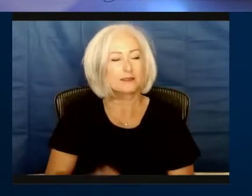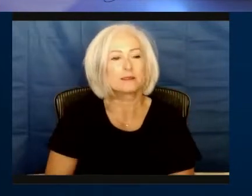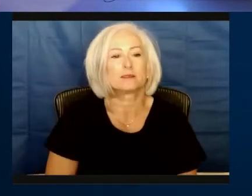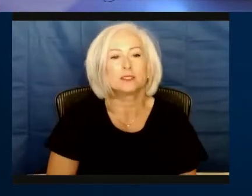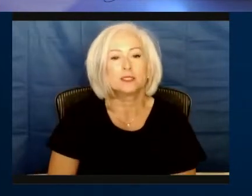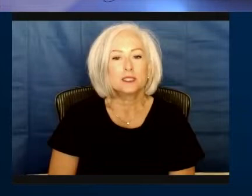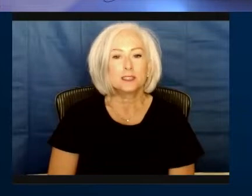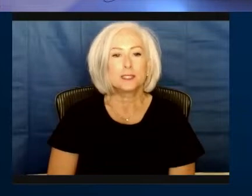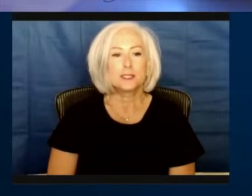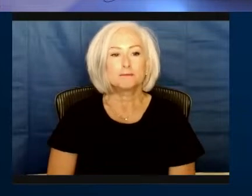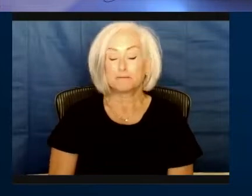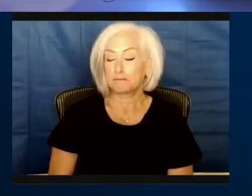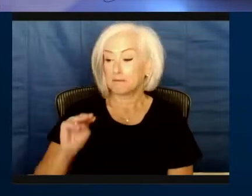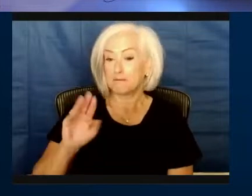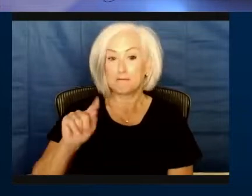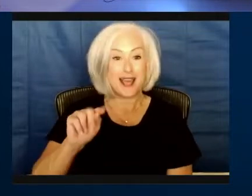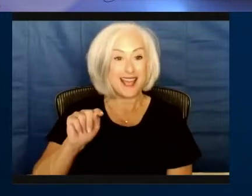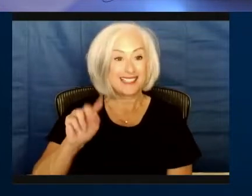Matt, Dan?